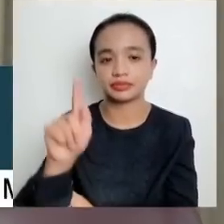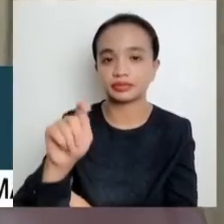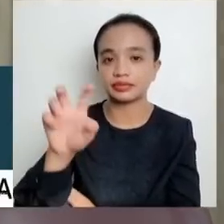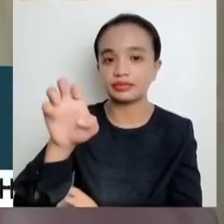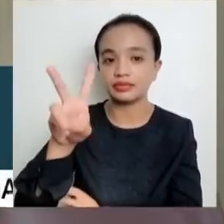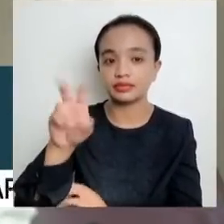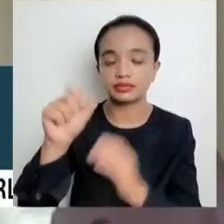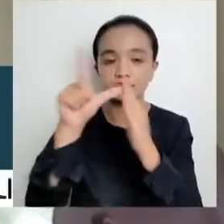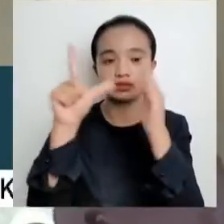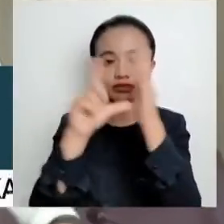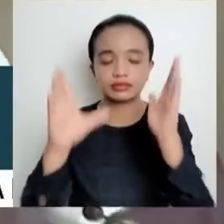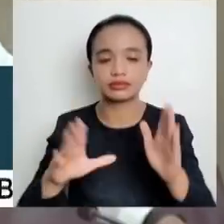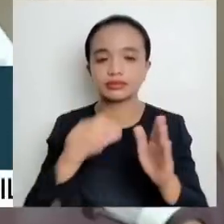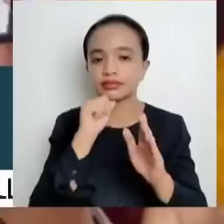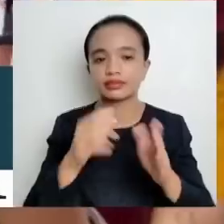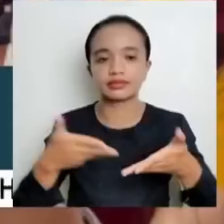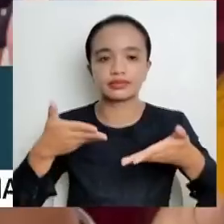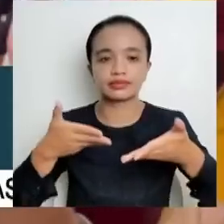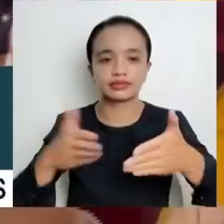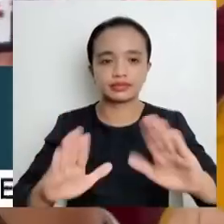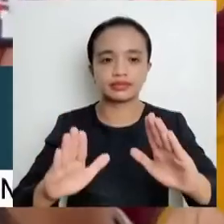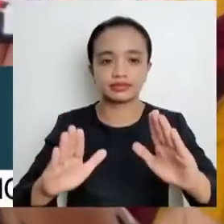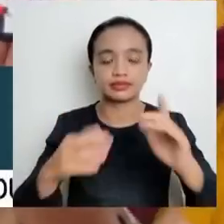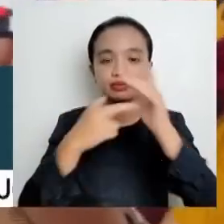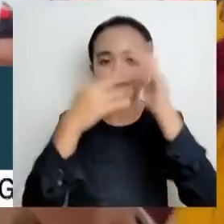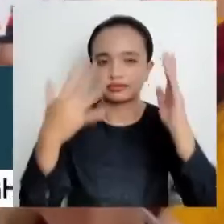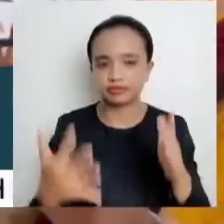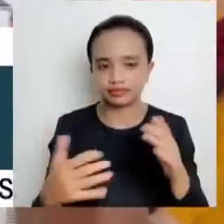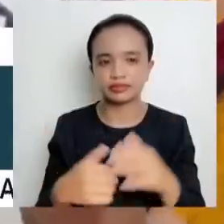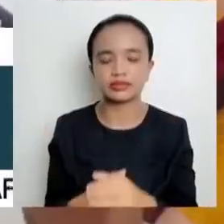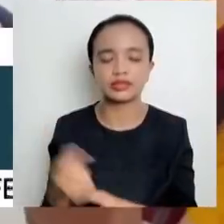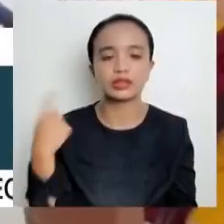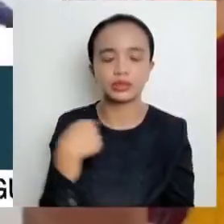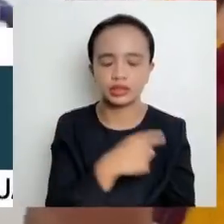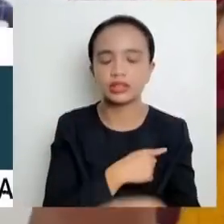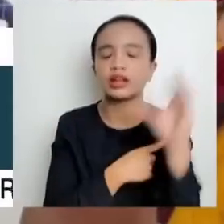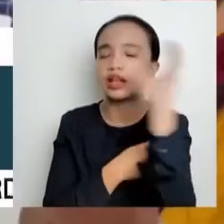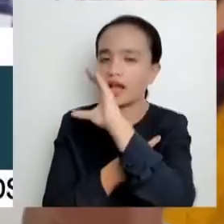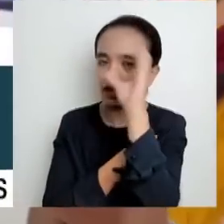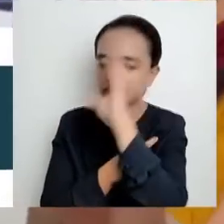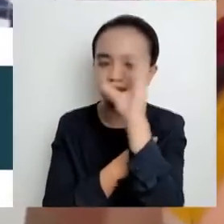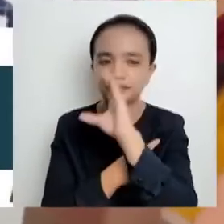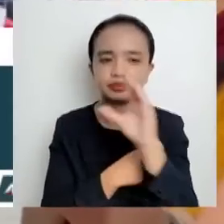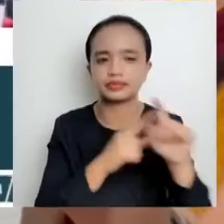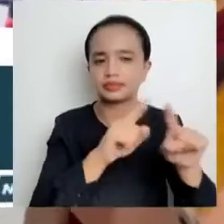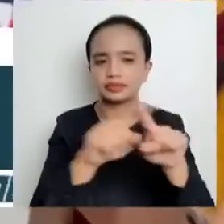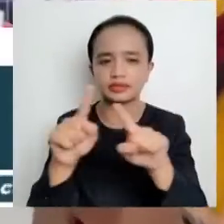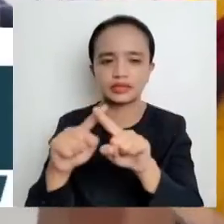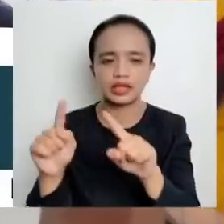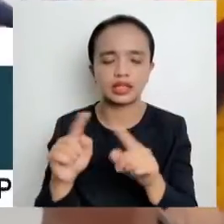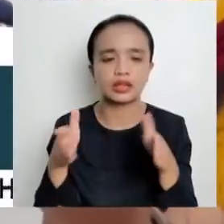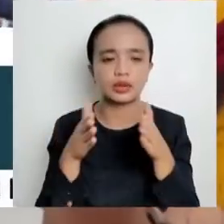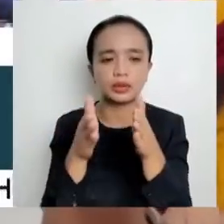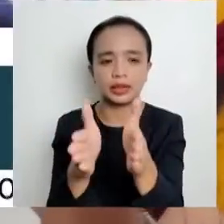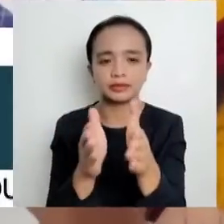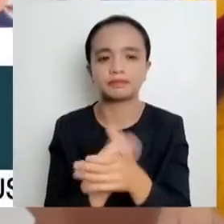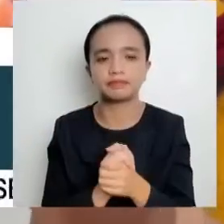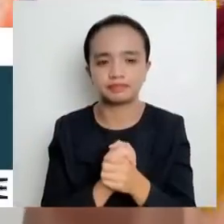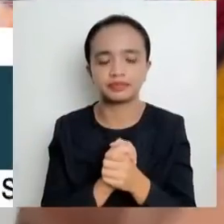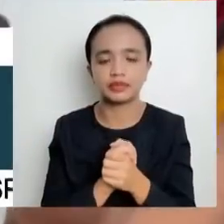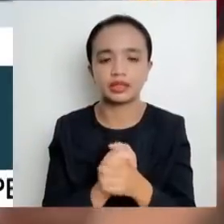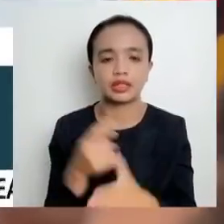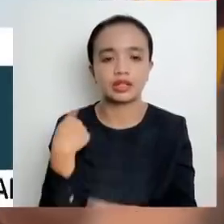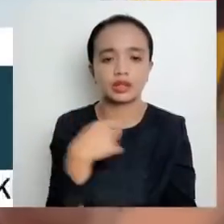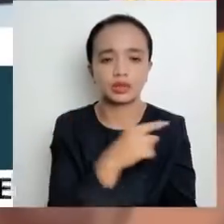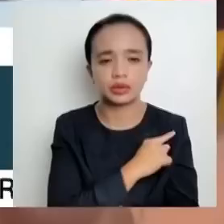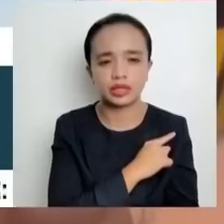face the panel in his behalf. We will explore all legal avenues. We may go to the Supreme Court, we may go